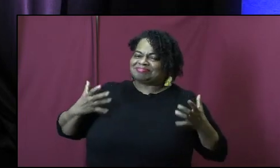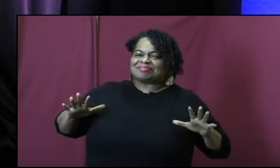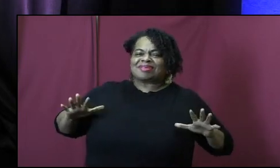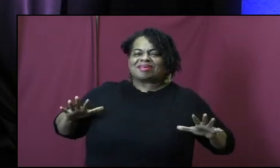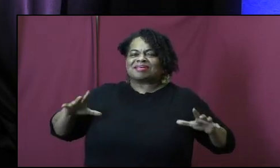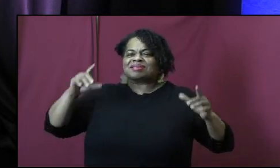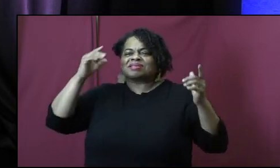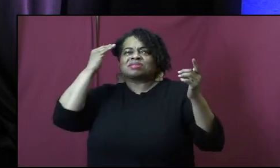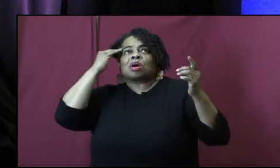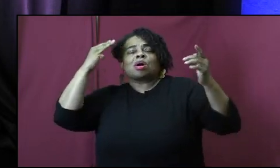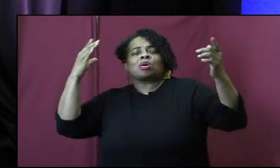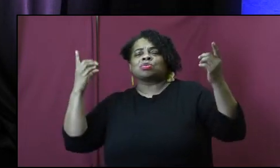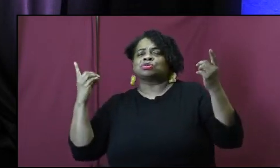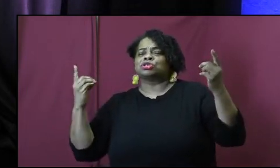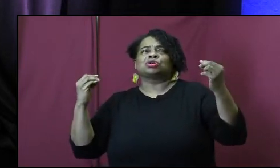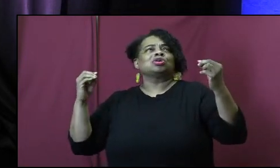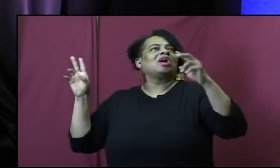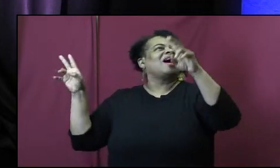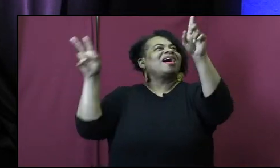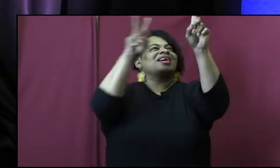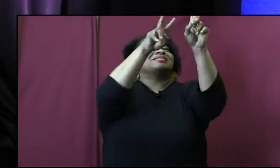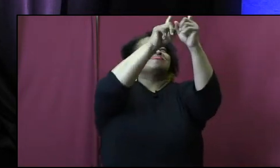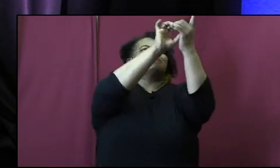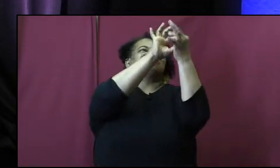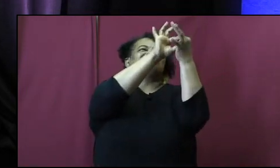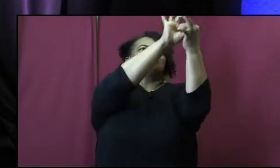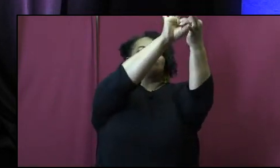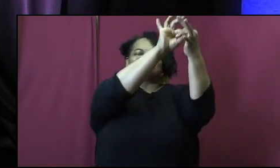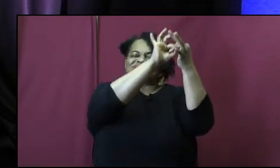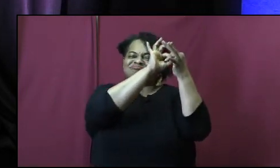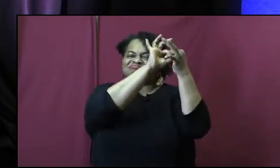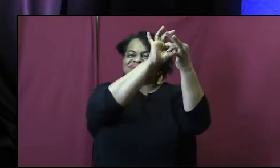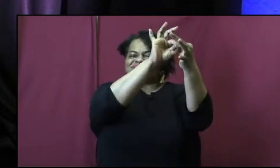me, Lord, and I will be